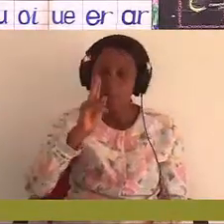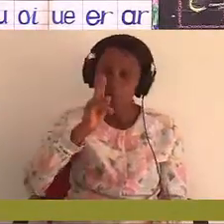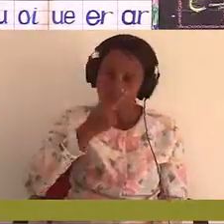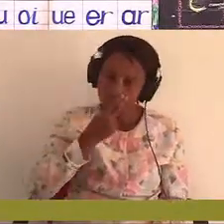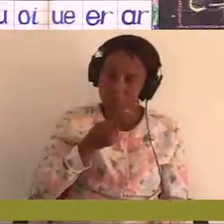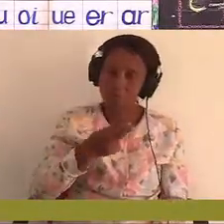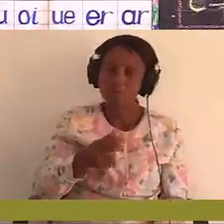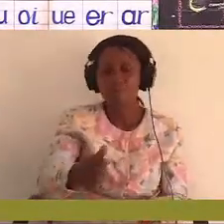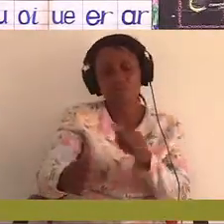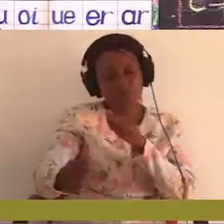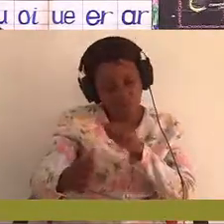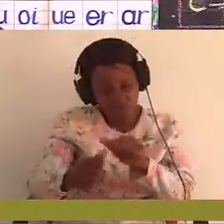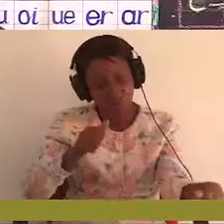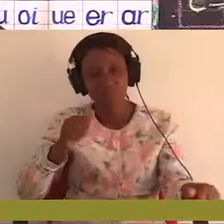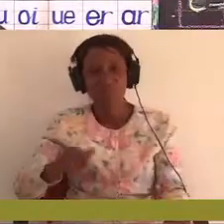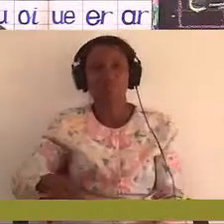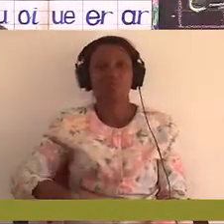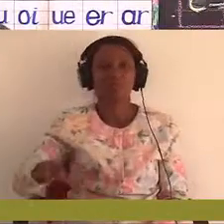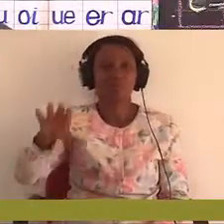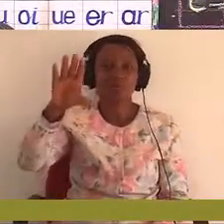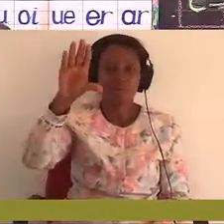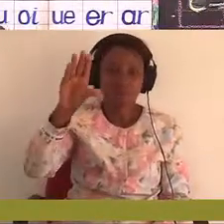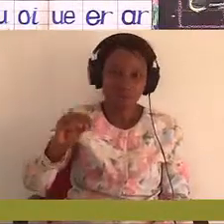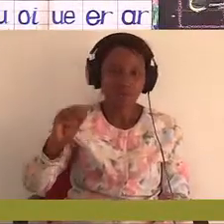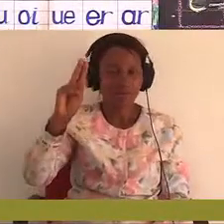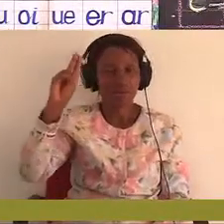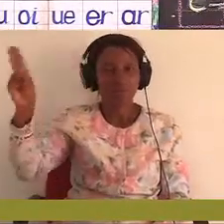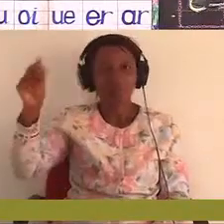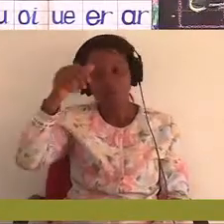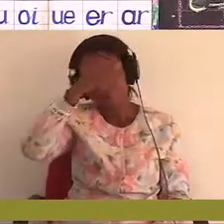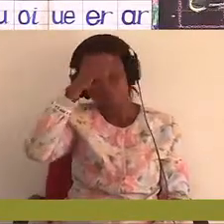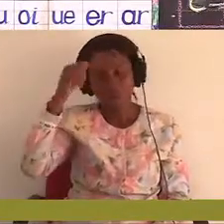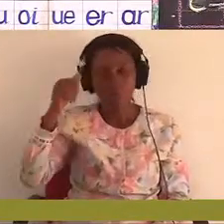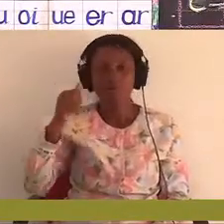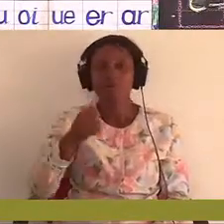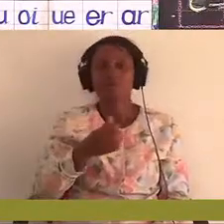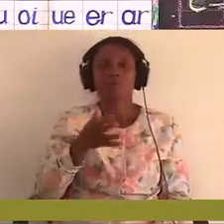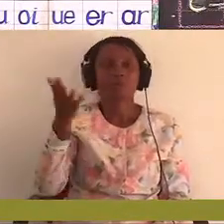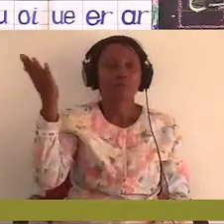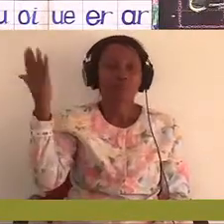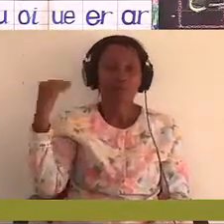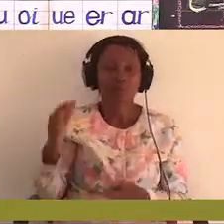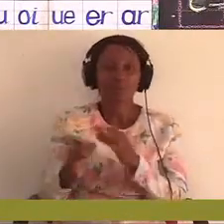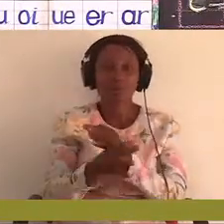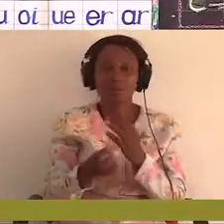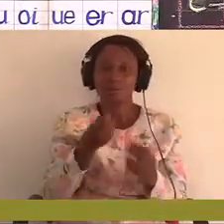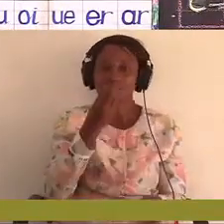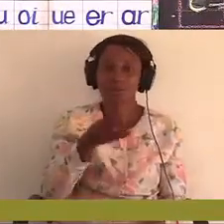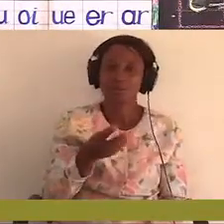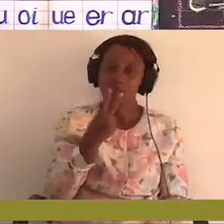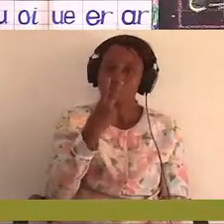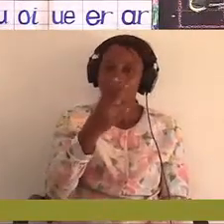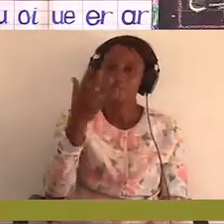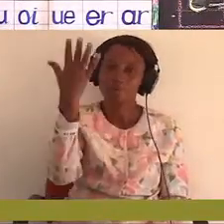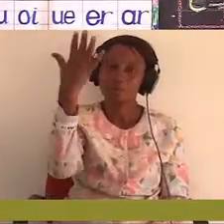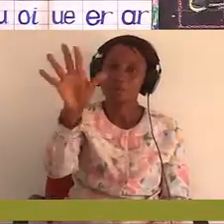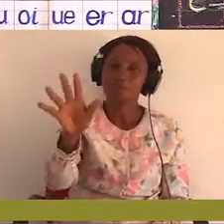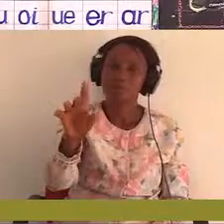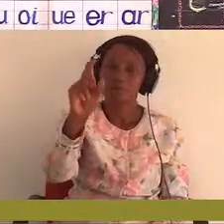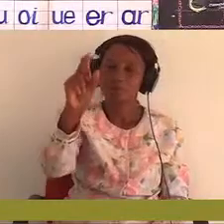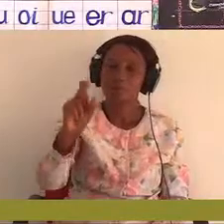assignment. The instruction says, look for 10 words and write them down